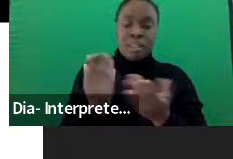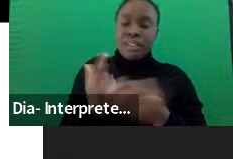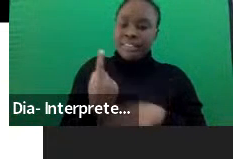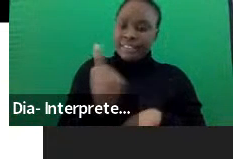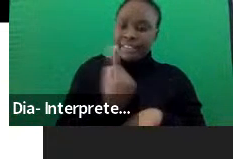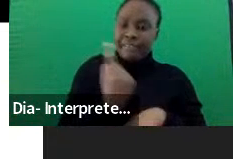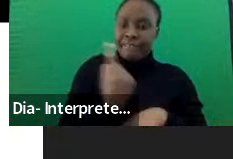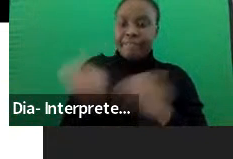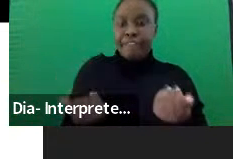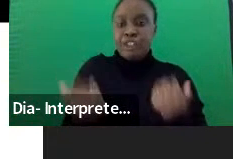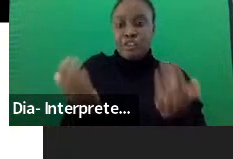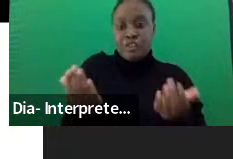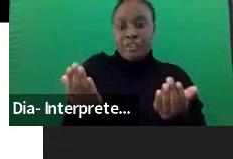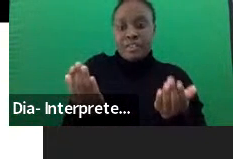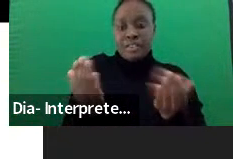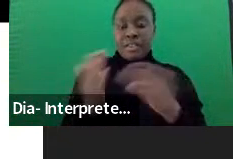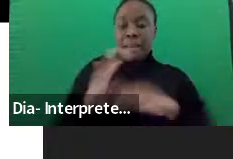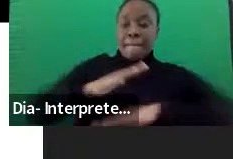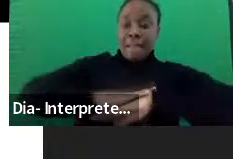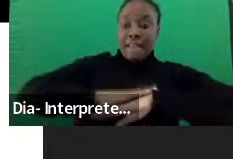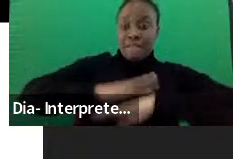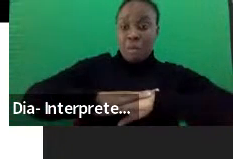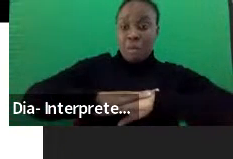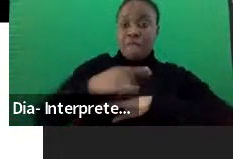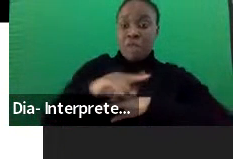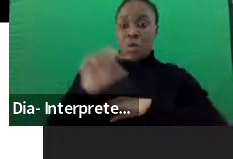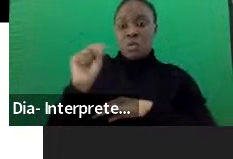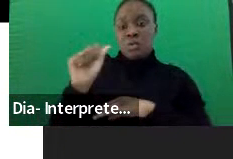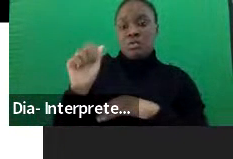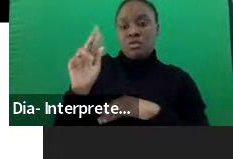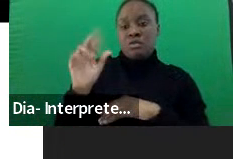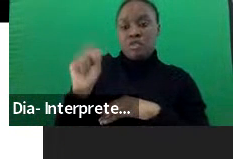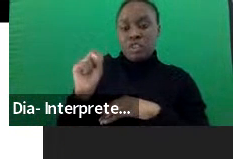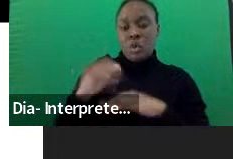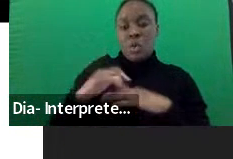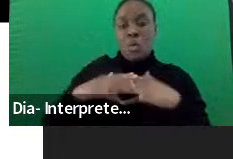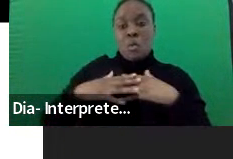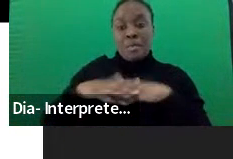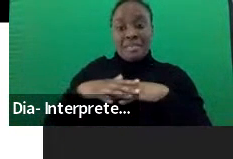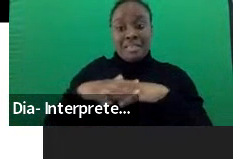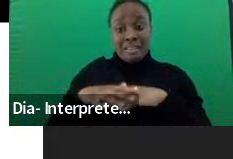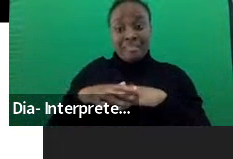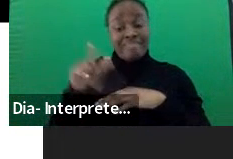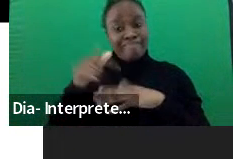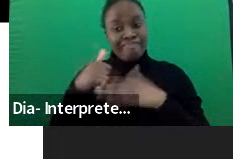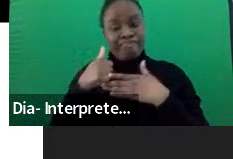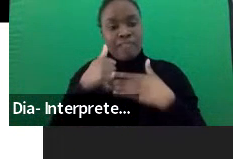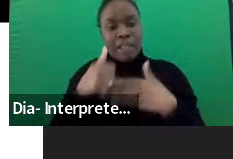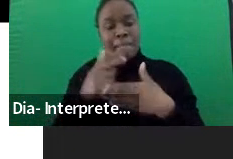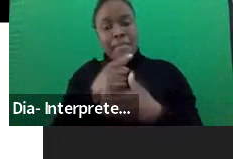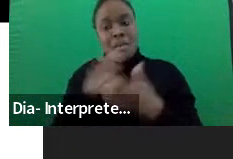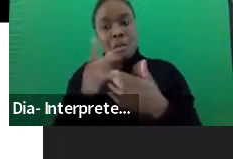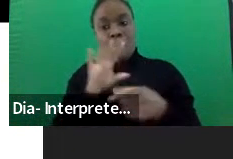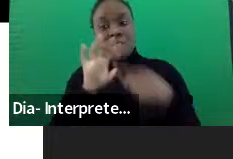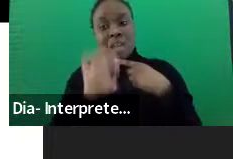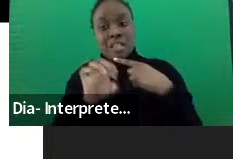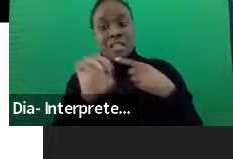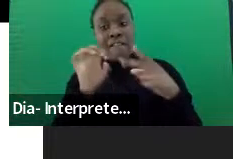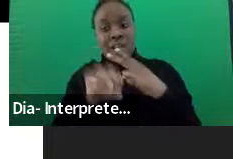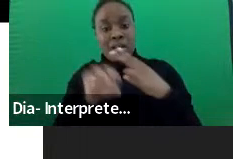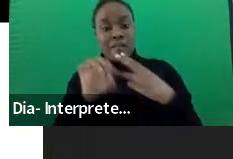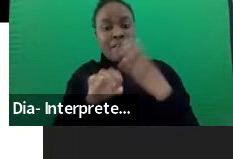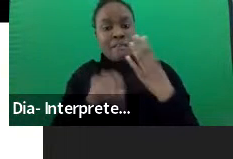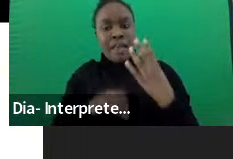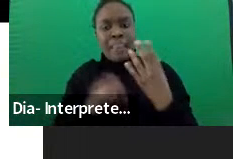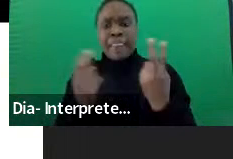self-service platform through the SARS website, which you'll be able to find some of the recent information